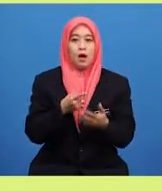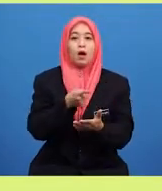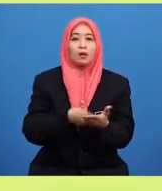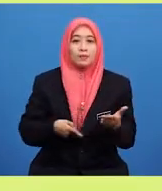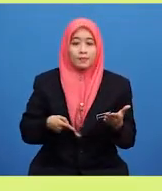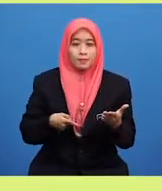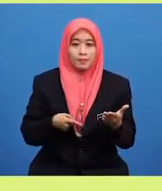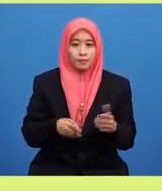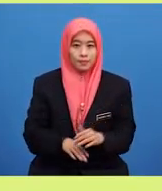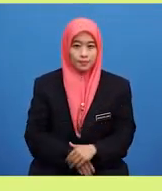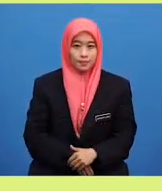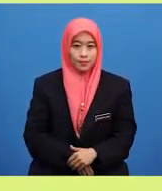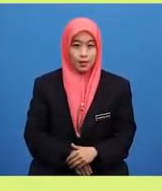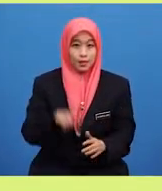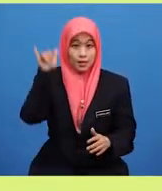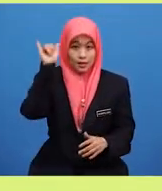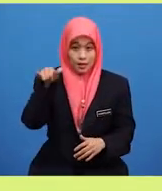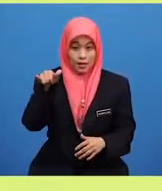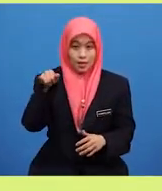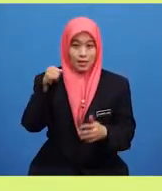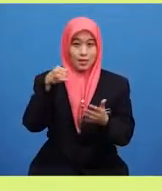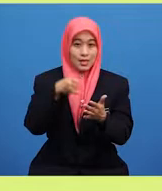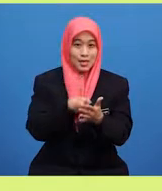Yes, it's a bag.